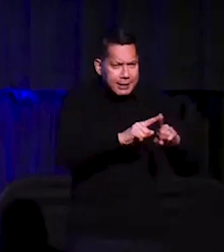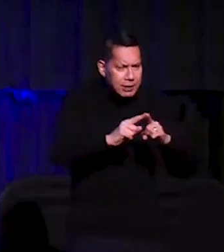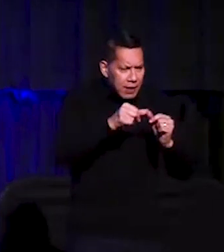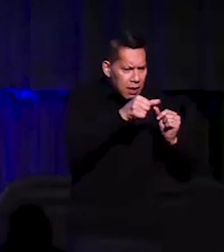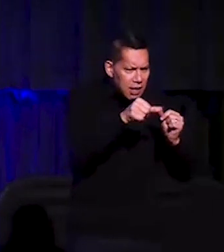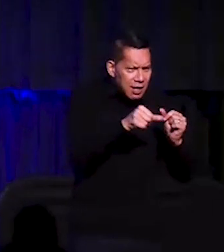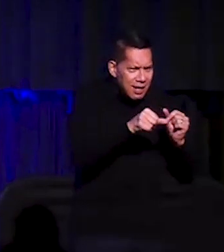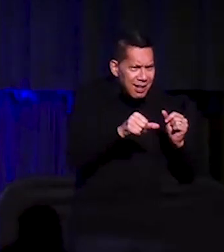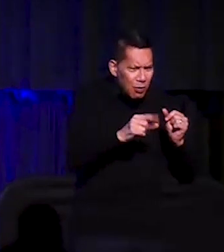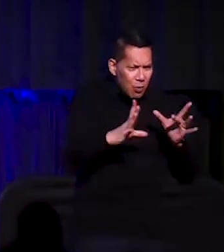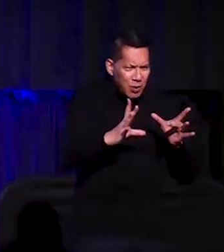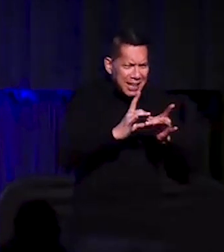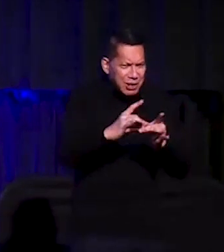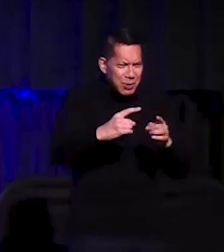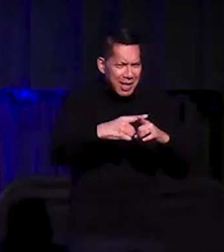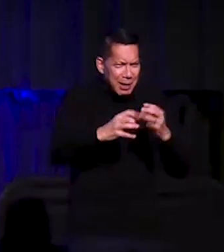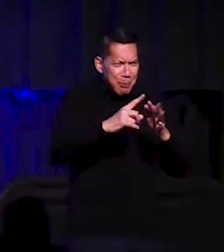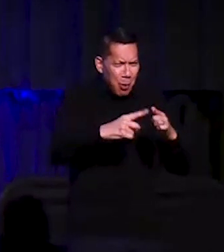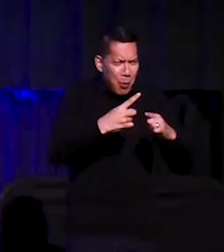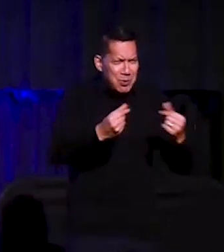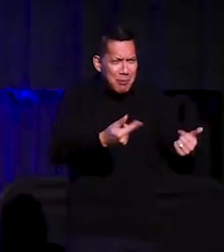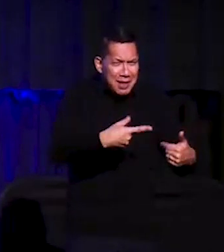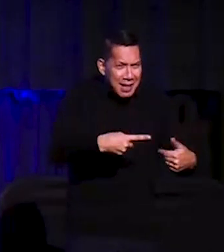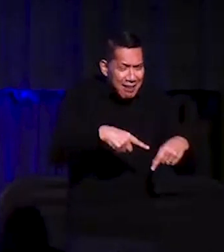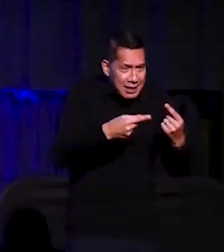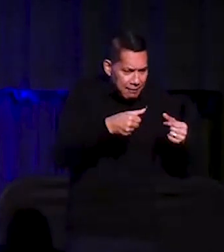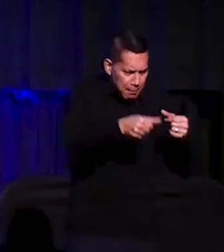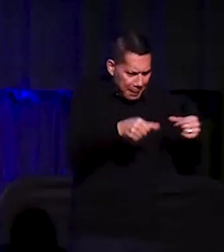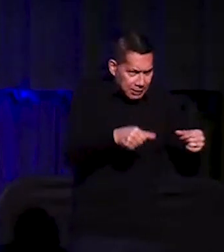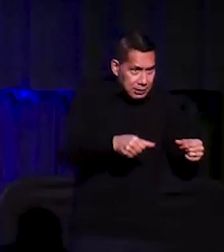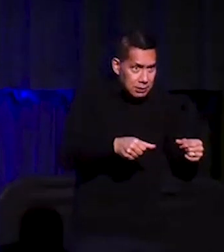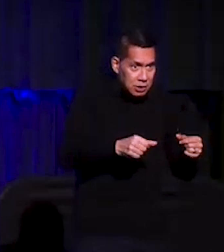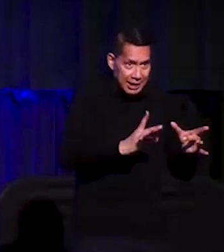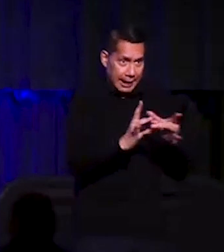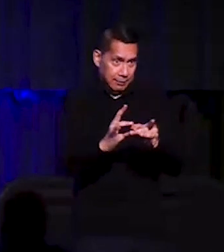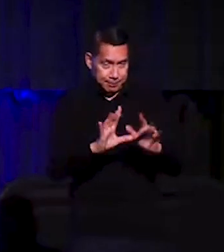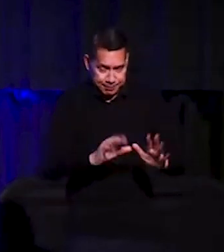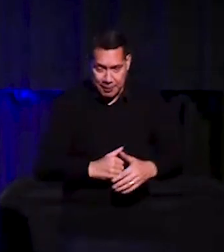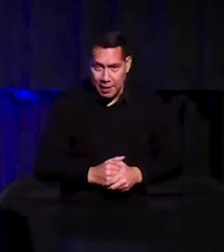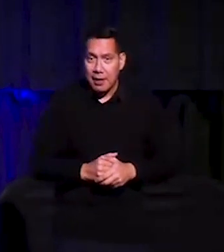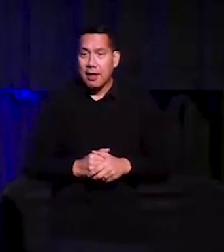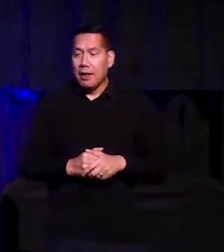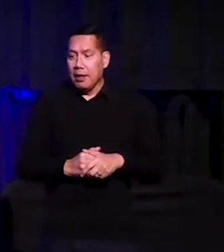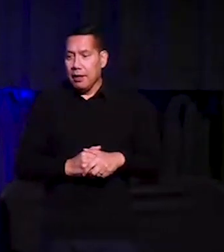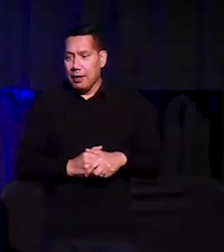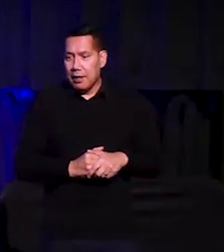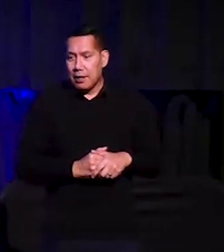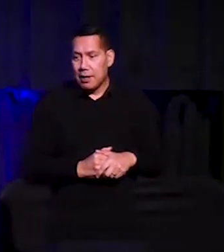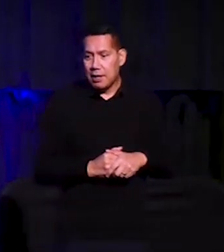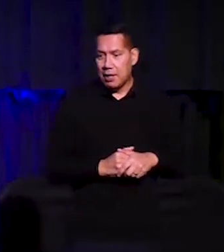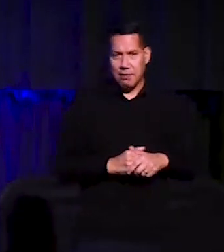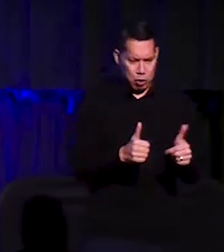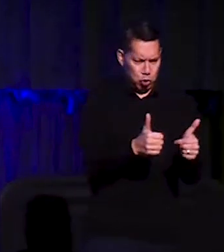is connected to the Xbox controller, but you have like different buttons that are connected to it. It was a